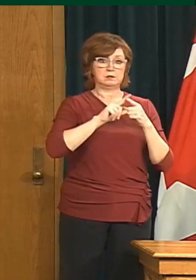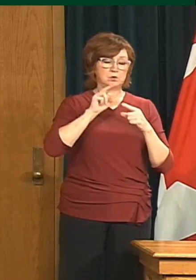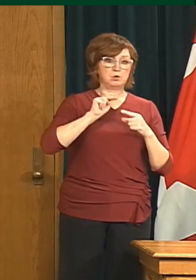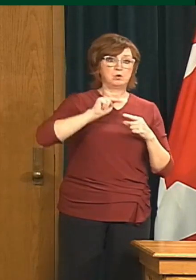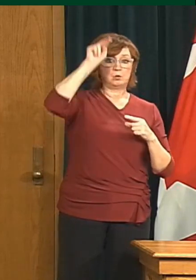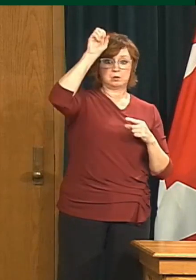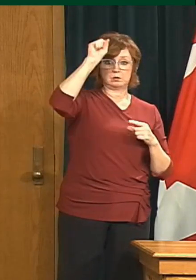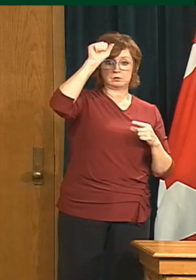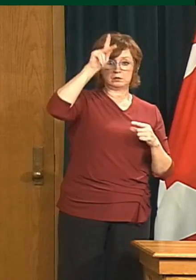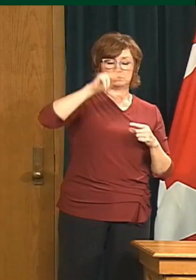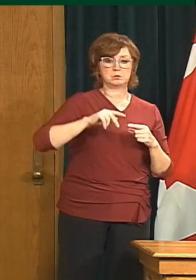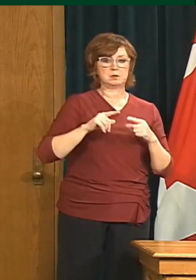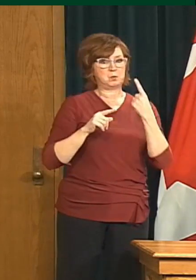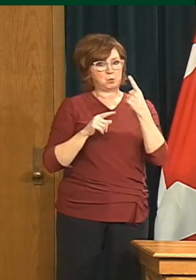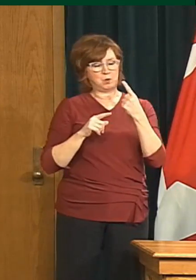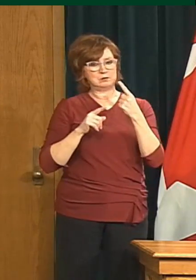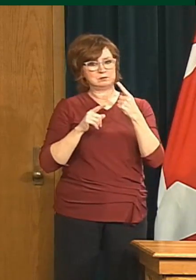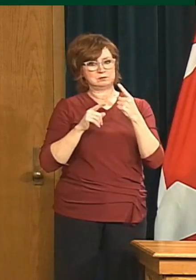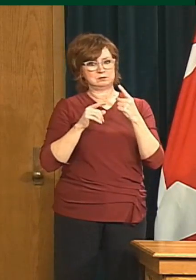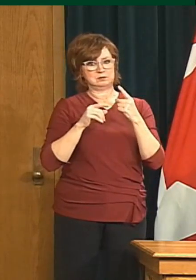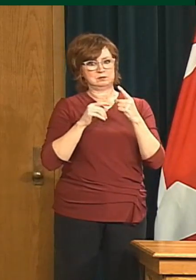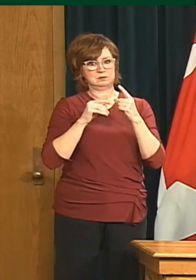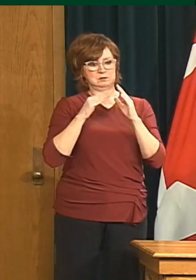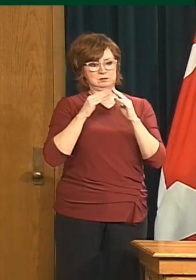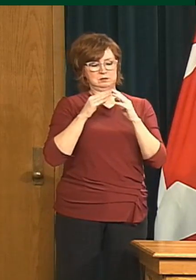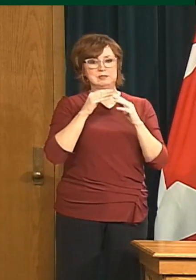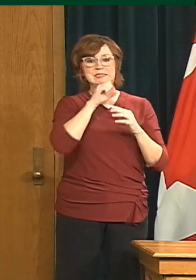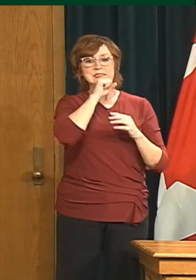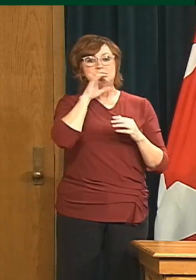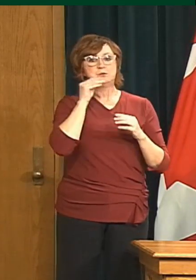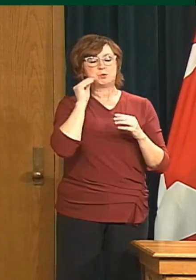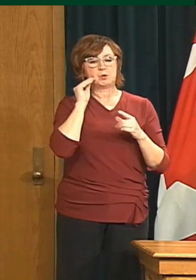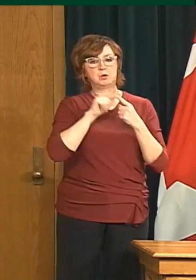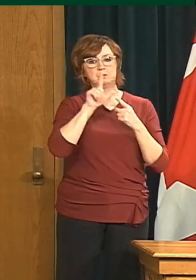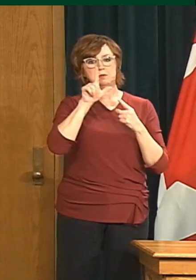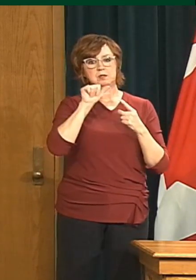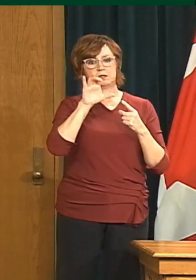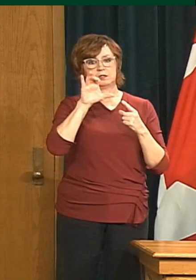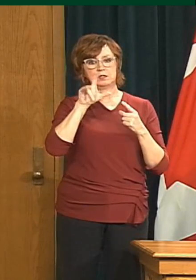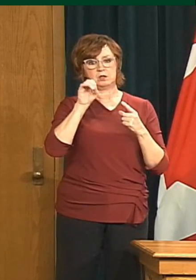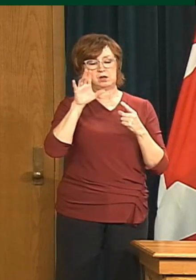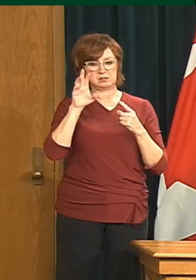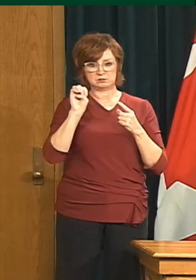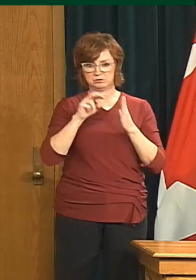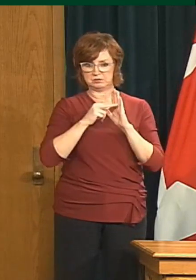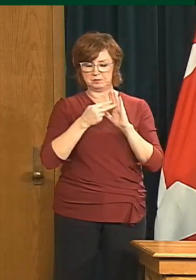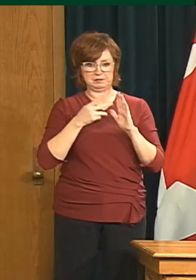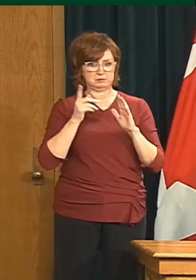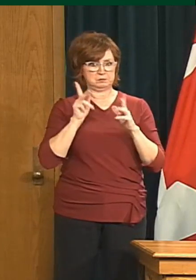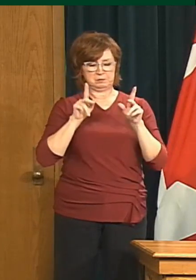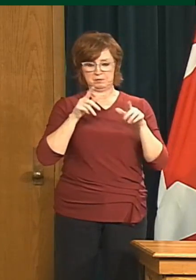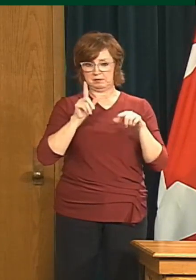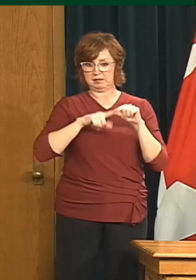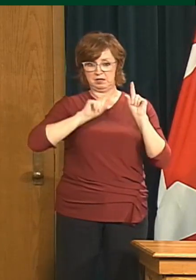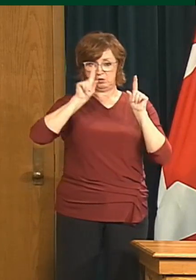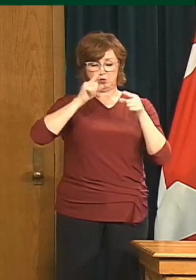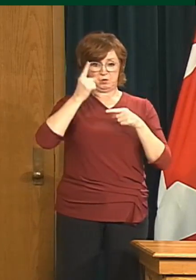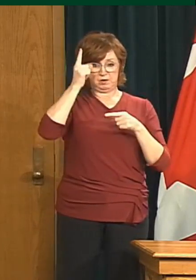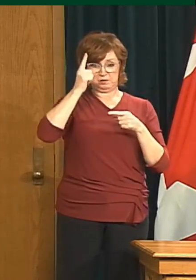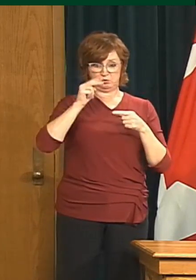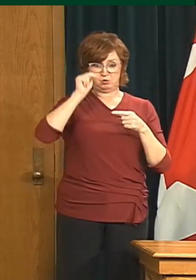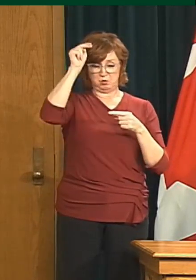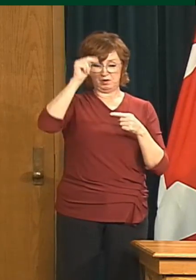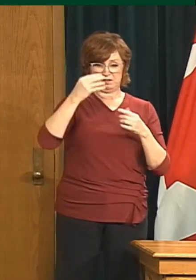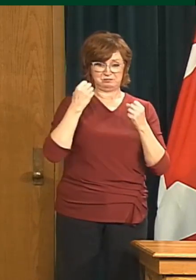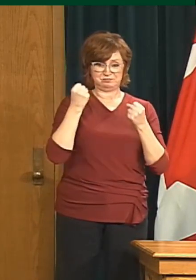Losh? Right. So we have, I have been on the phone with Chief Cameron as well as some northern leaders. Our Minister of Government Relations